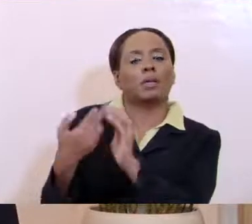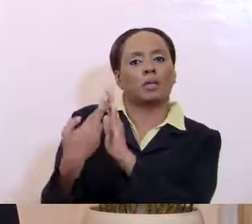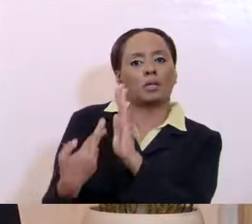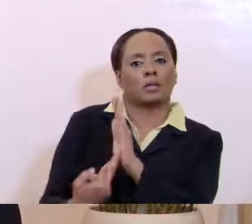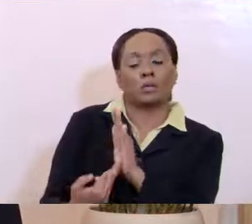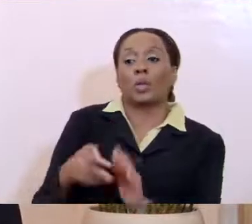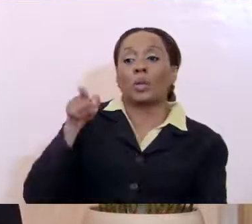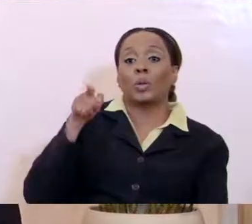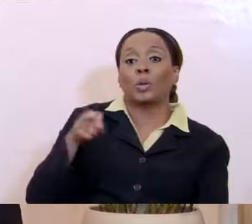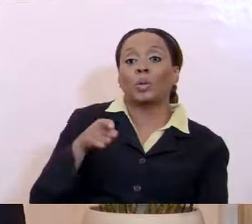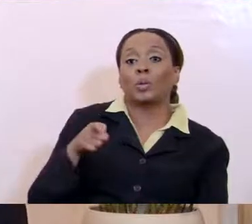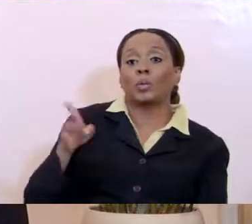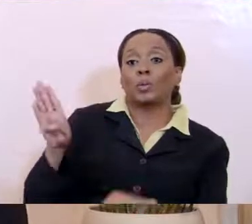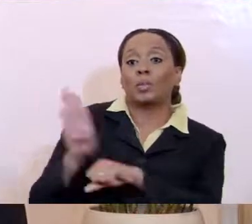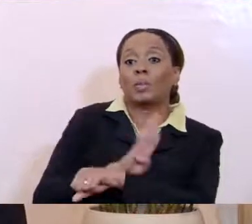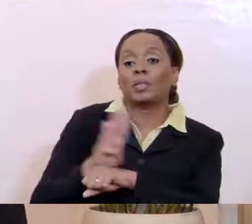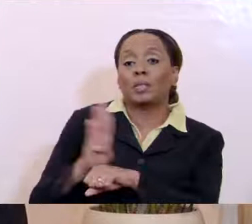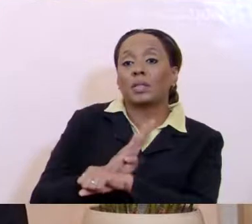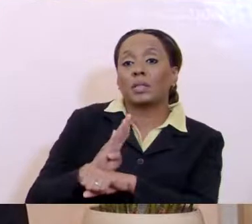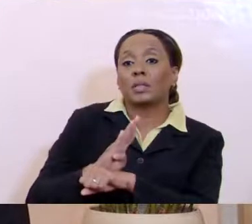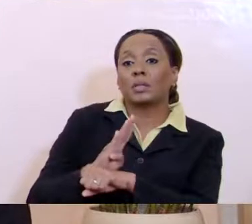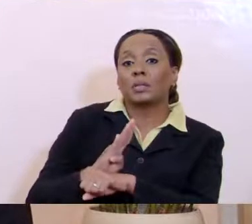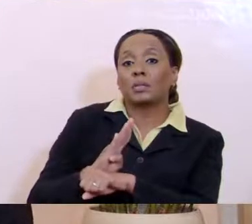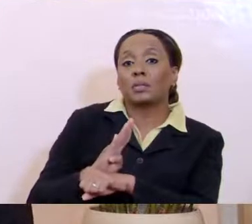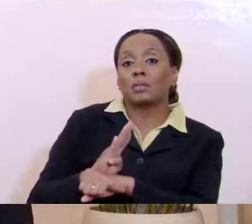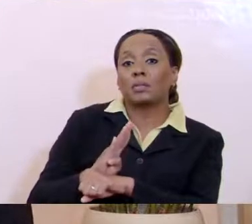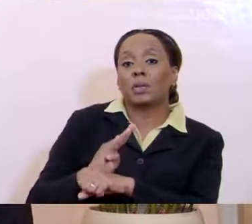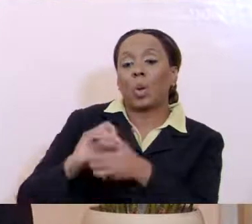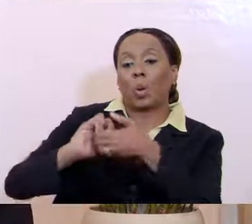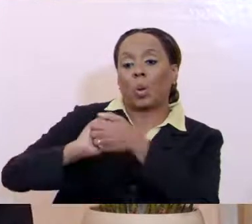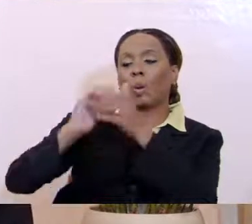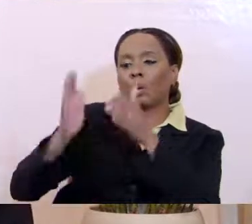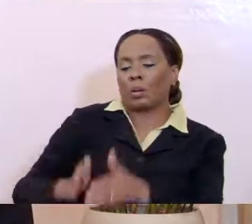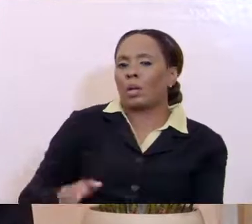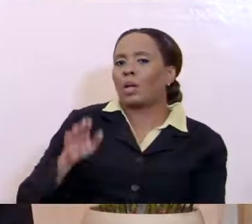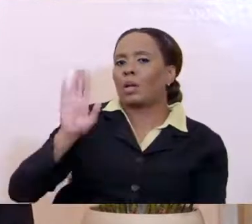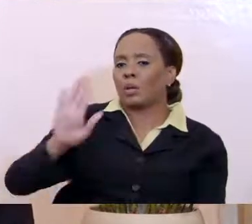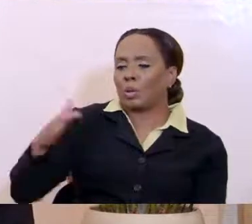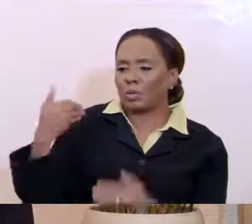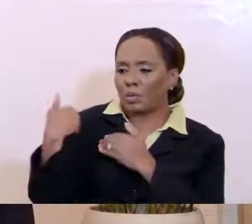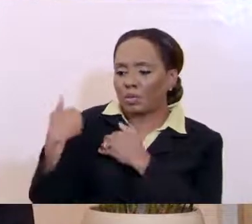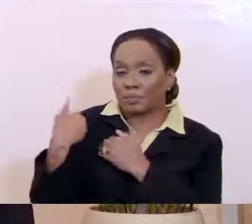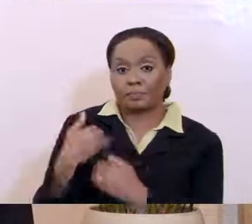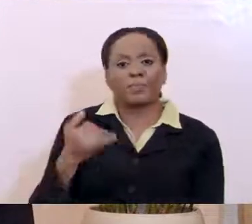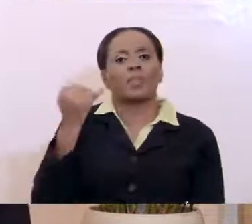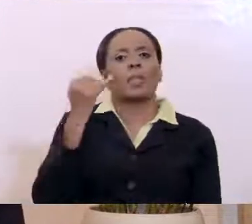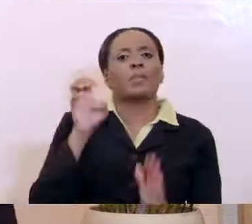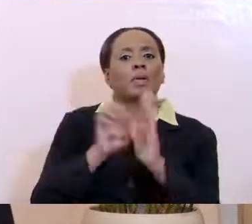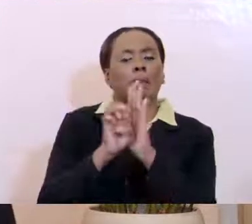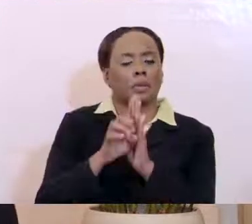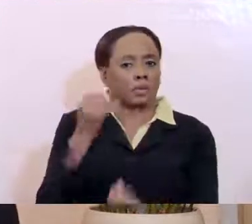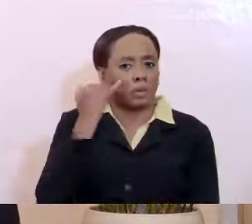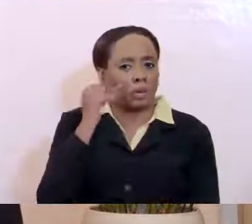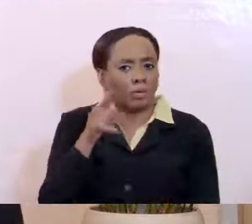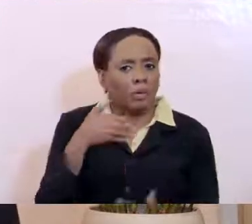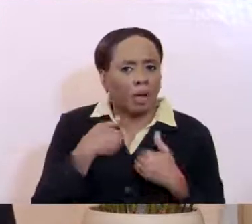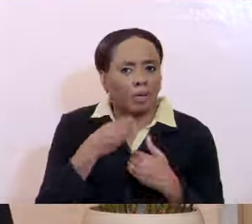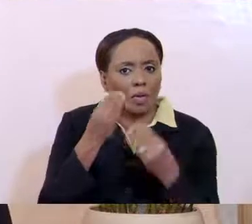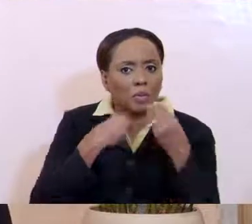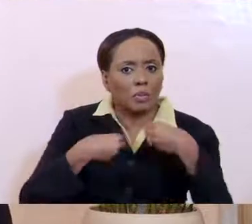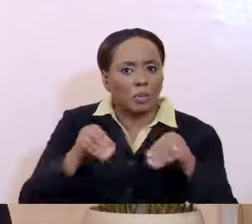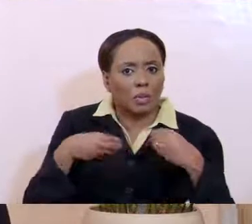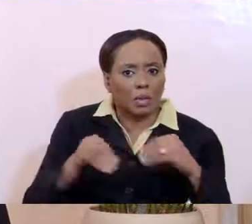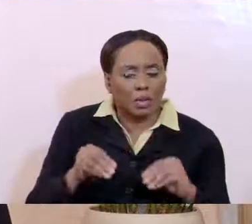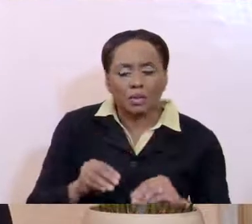Plain and simple. So if you're a supermarket, it isn't just the people who are inside of your supermarket that you're responsible for. The